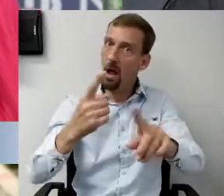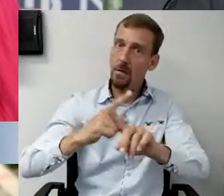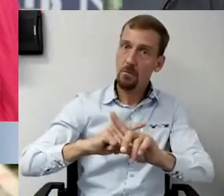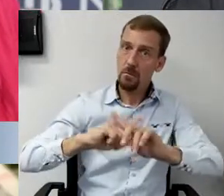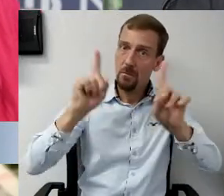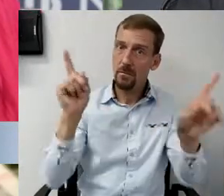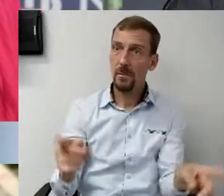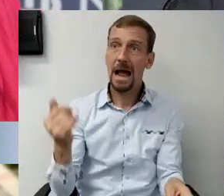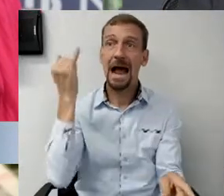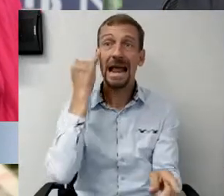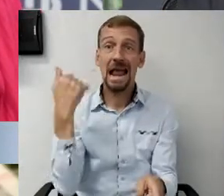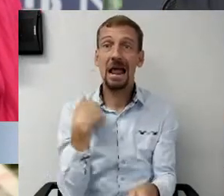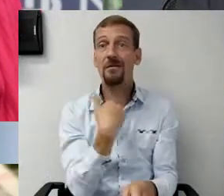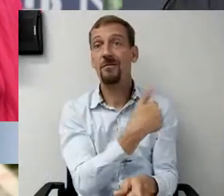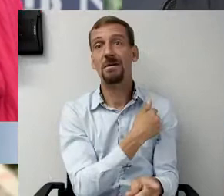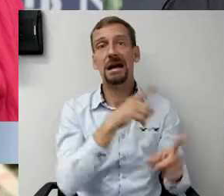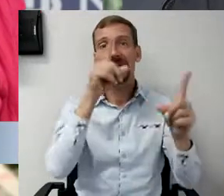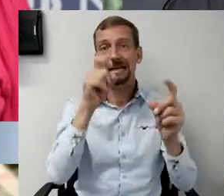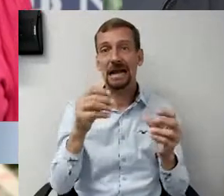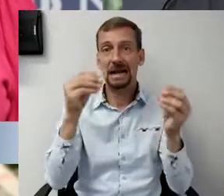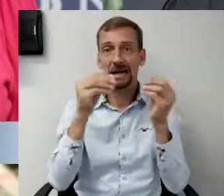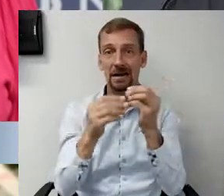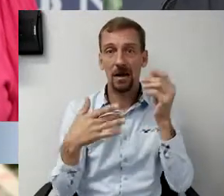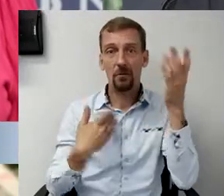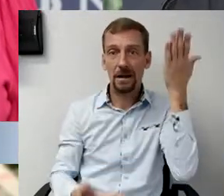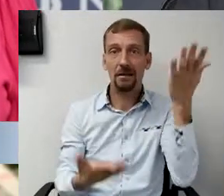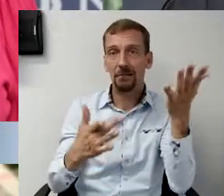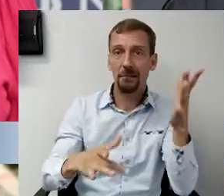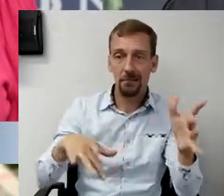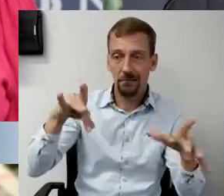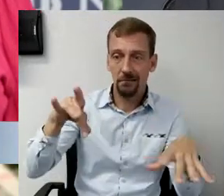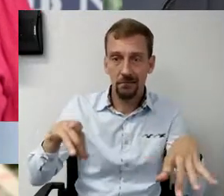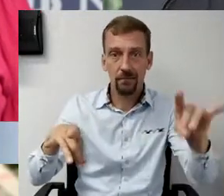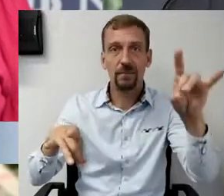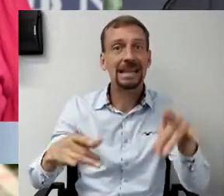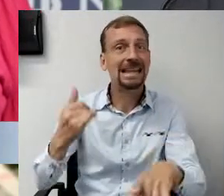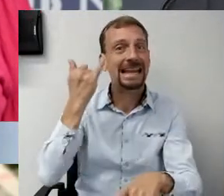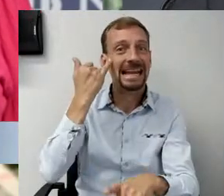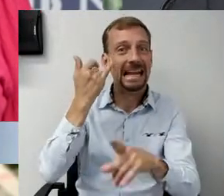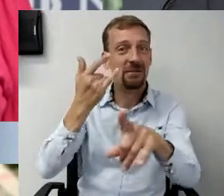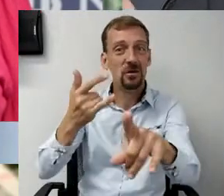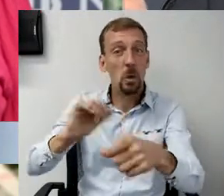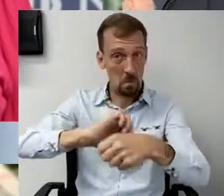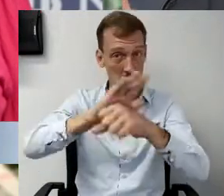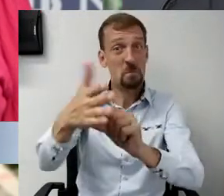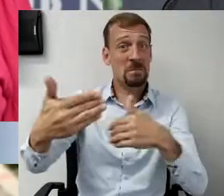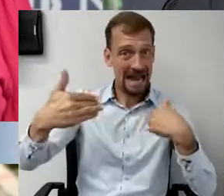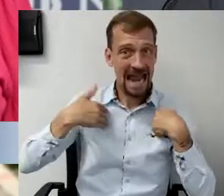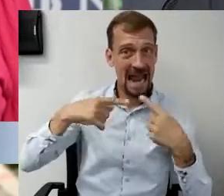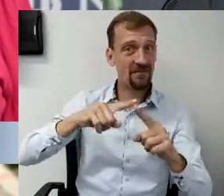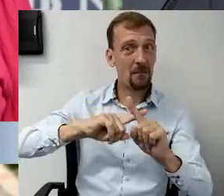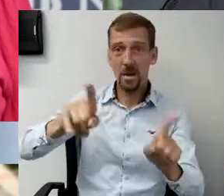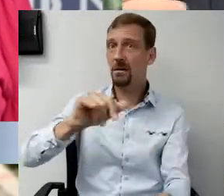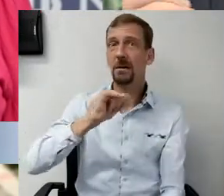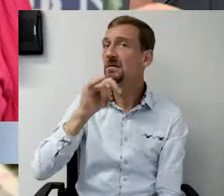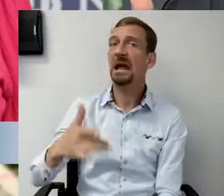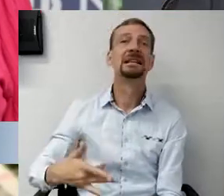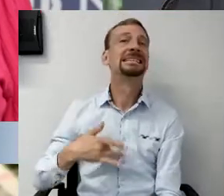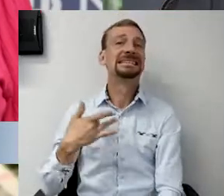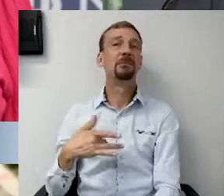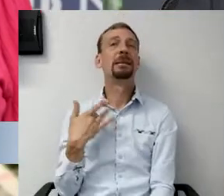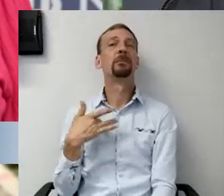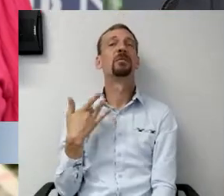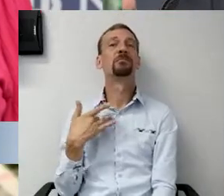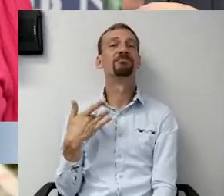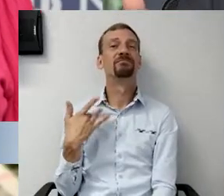more testing we do, we might start picking up. I mean, when you're asymptomatic, right, it means you have the virus. You're just not